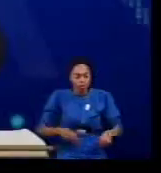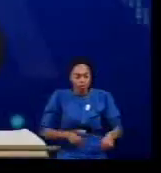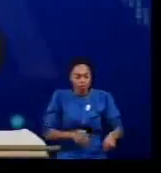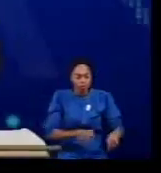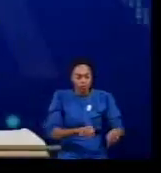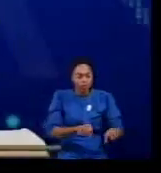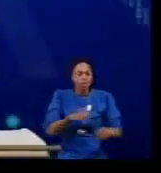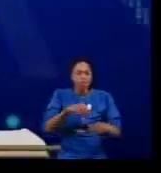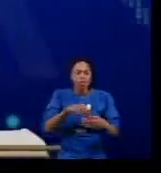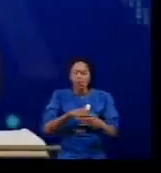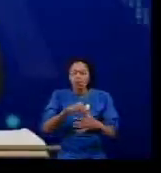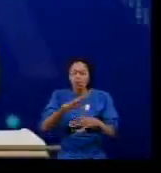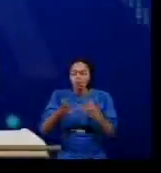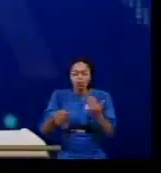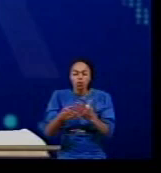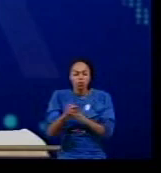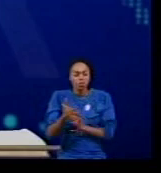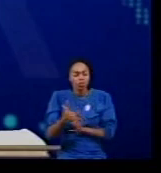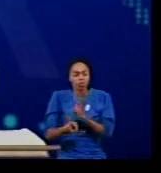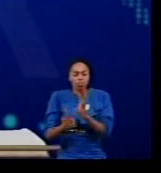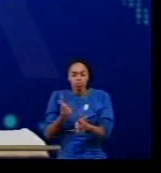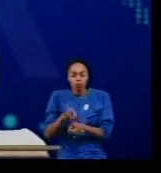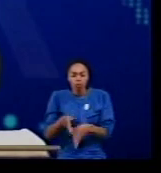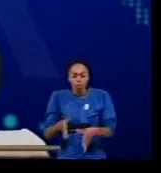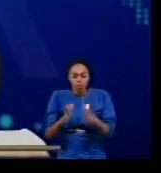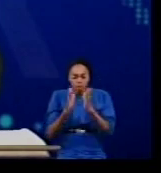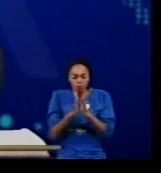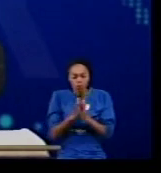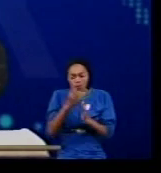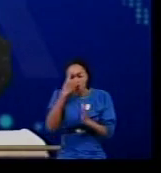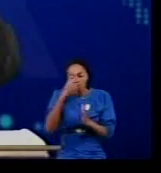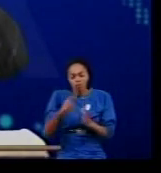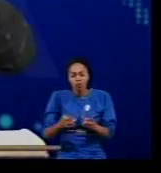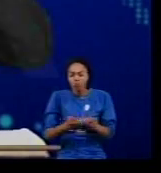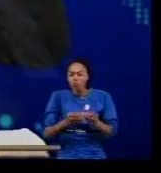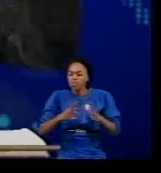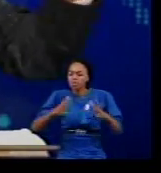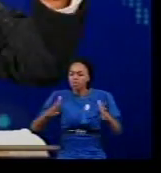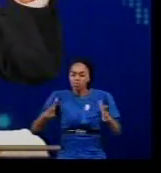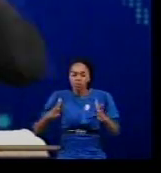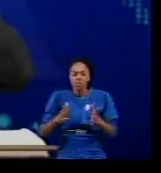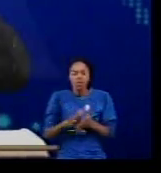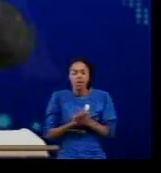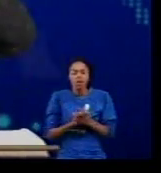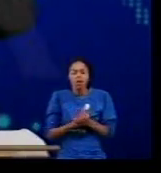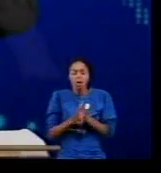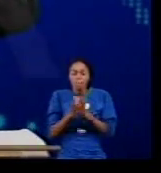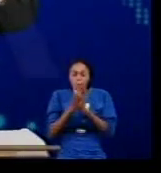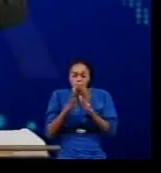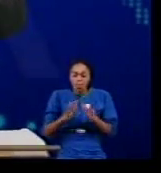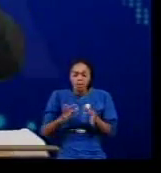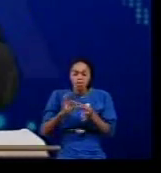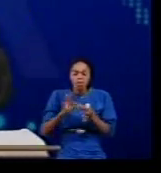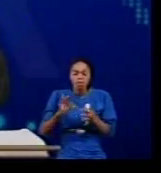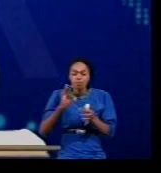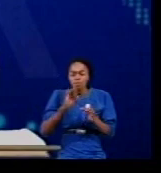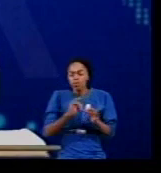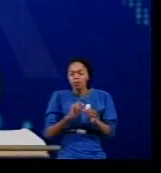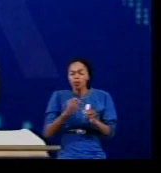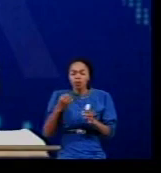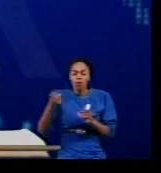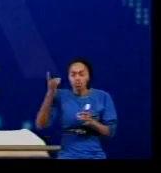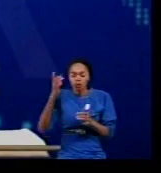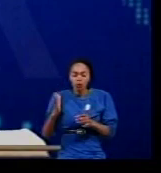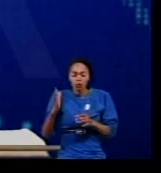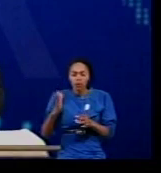and the Lord looked upon him. The Lord looked upon him. You see, when the Lord forgives us, all our sins are